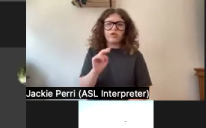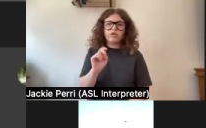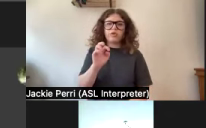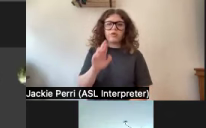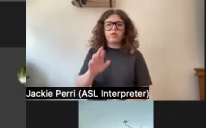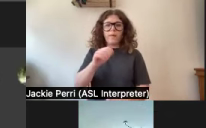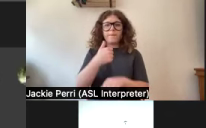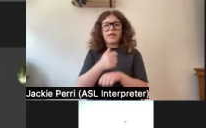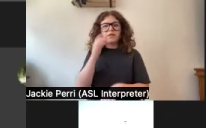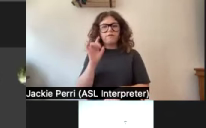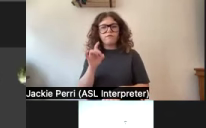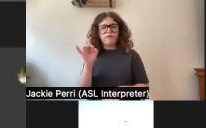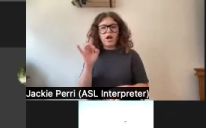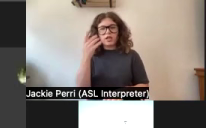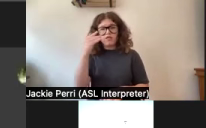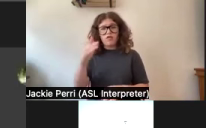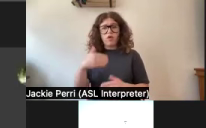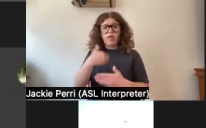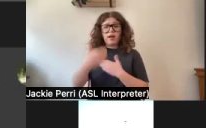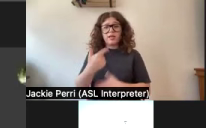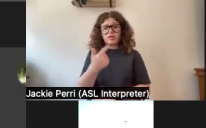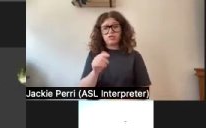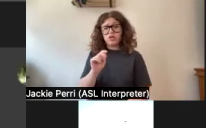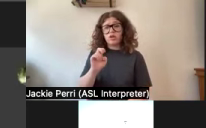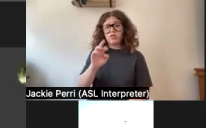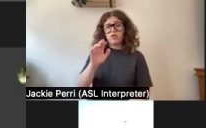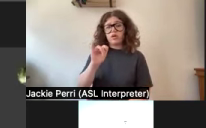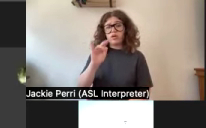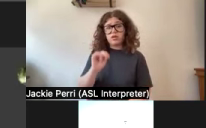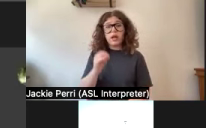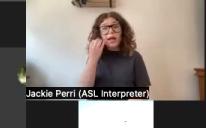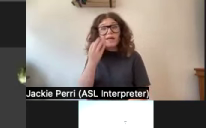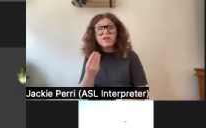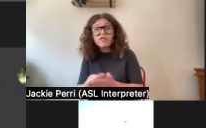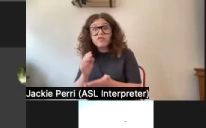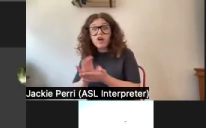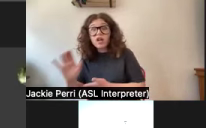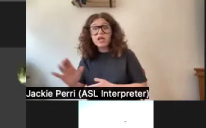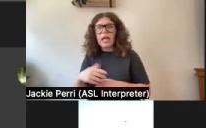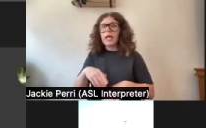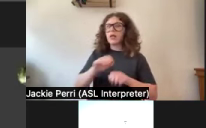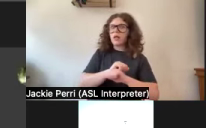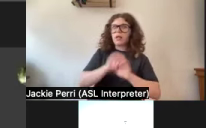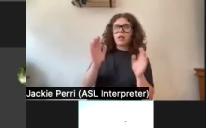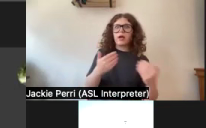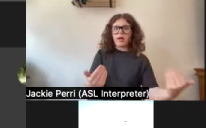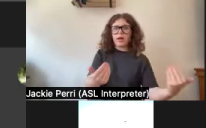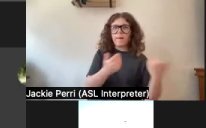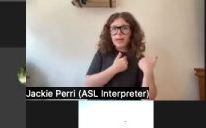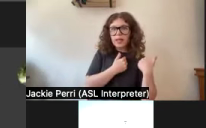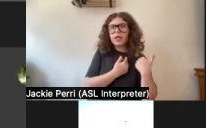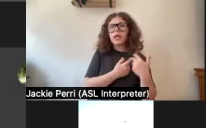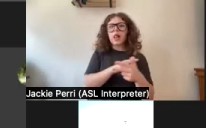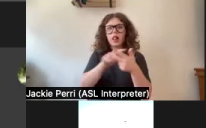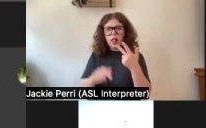there's funding, when there's support for caregivers, when there's clear accountability, we envision that CPS youth will have those tools to